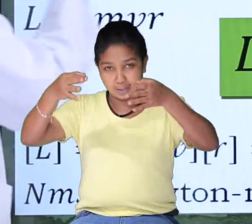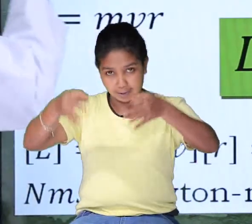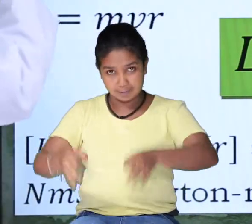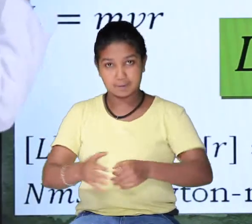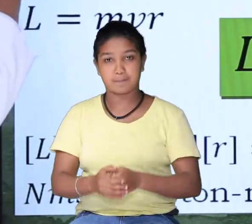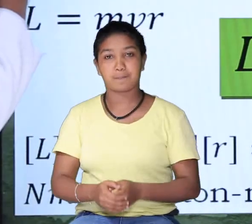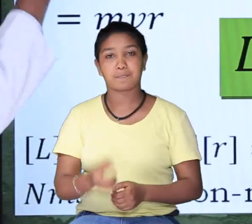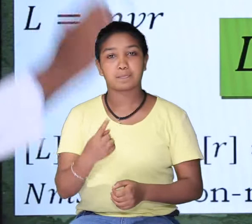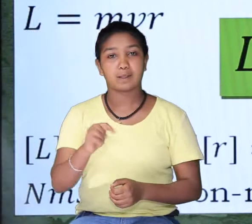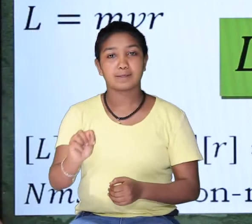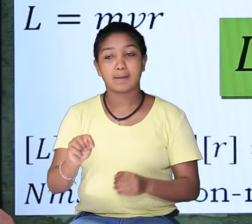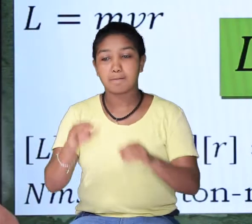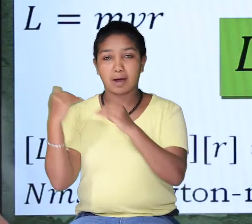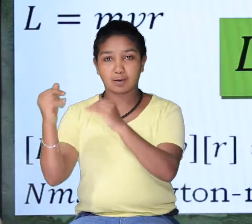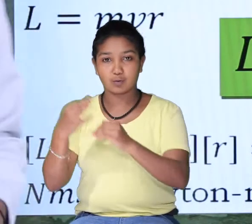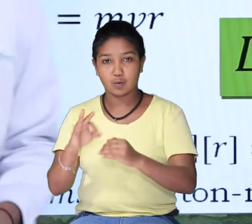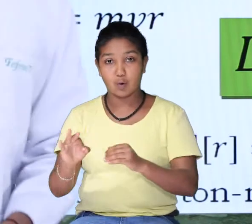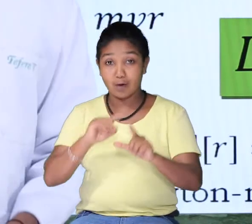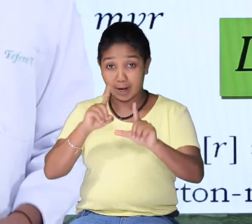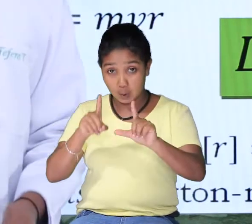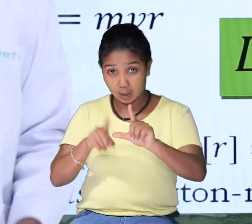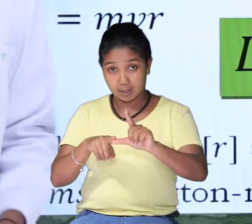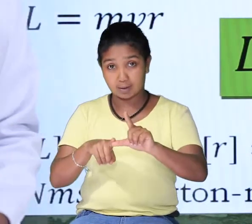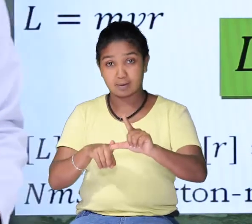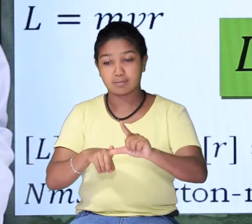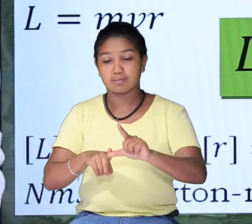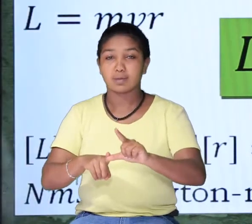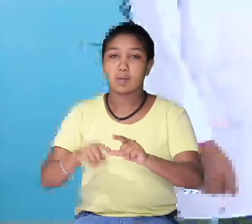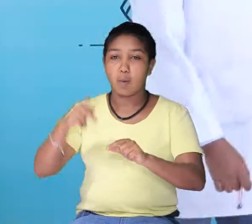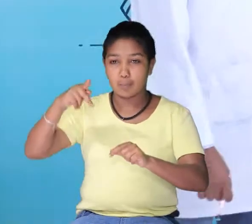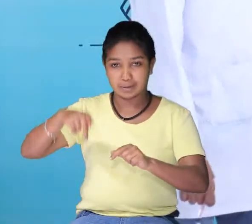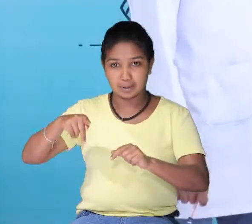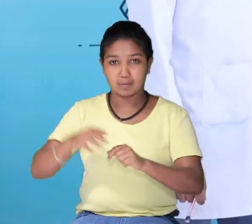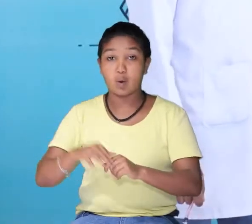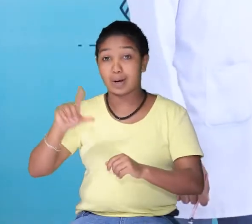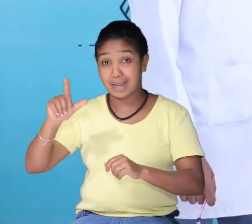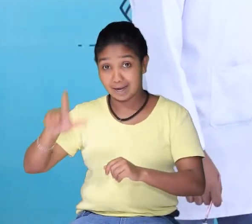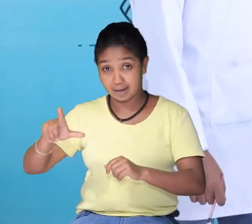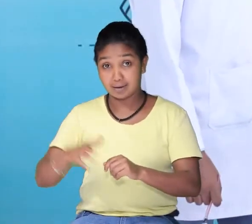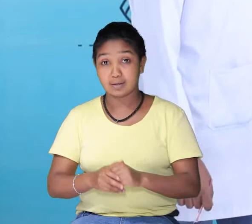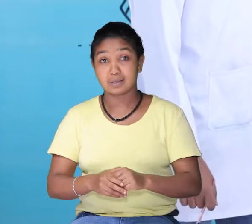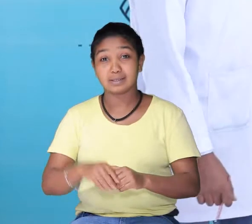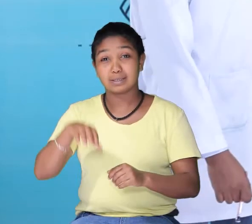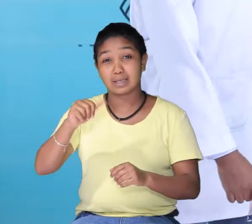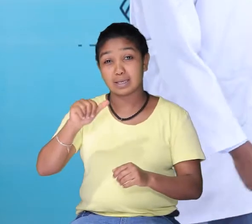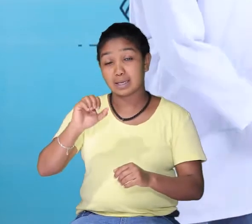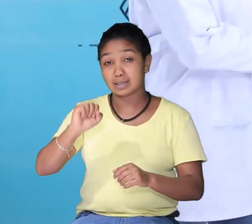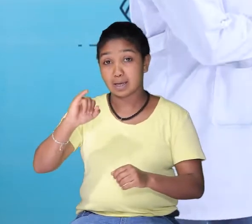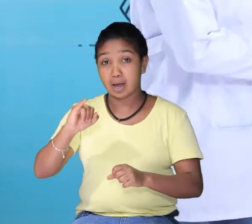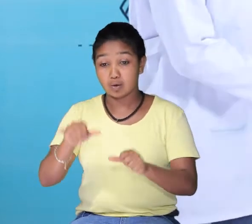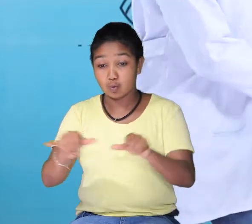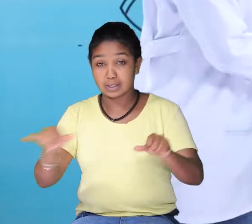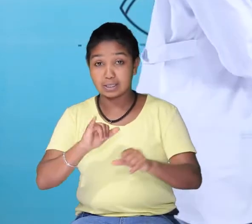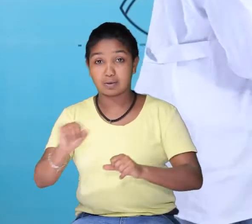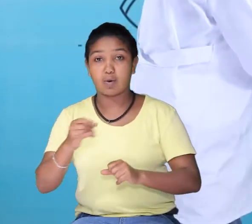determine the magnitude of angular momentum. And the SI units might be determined as what? The